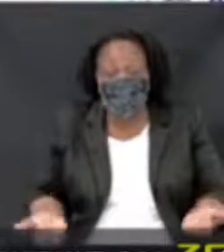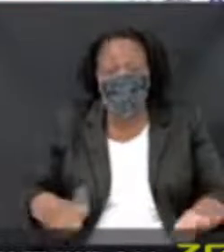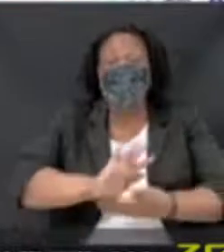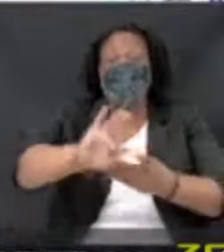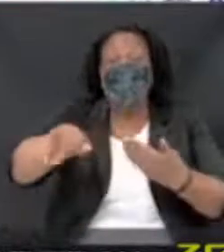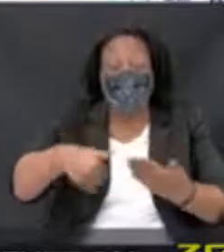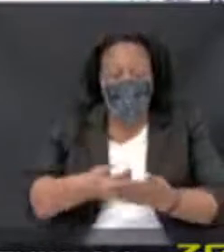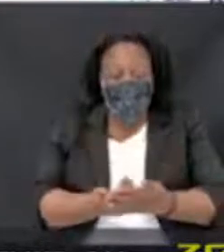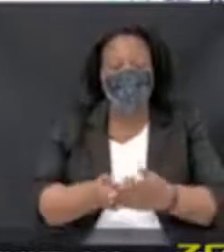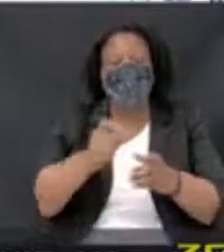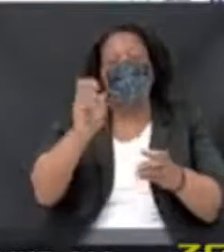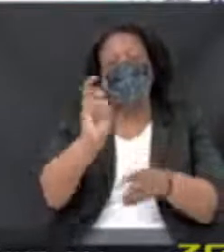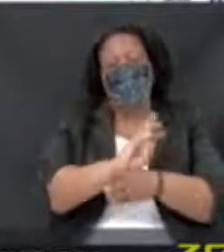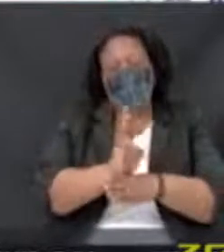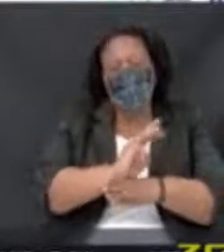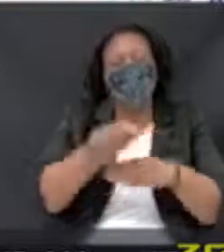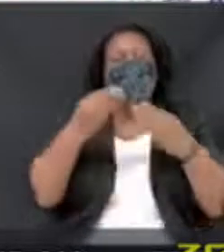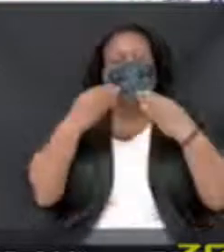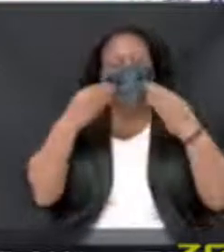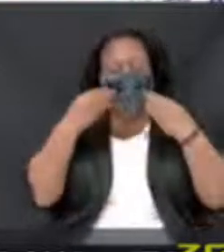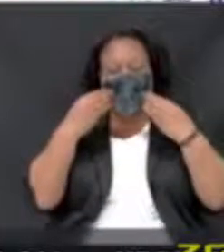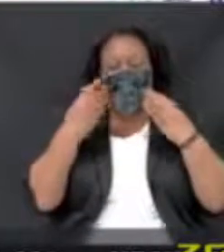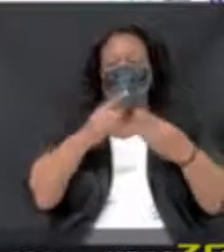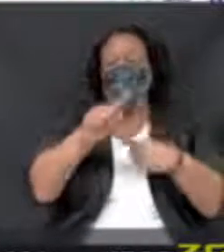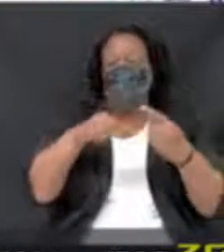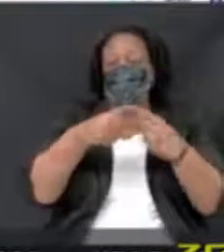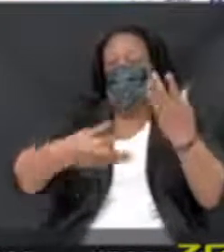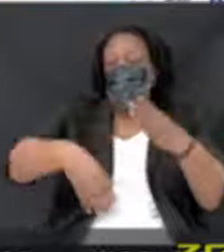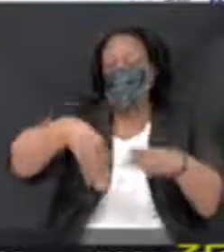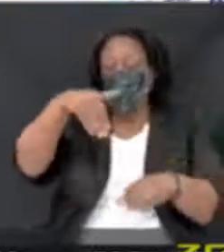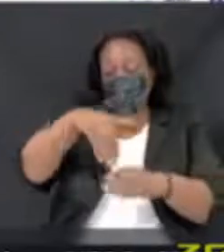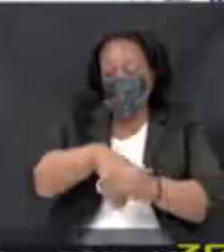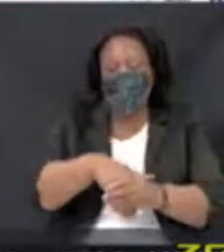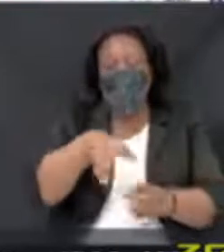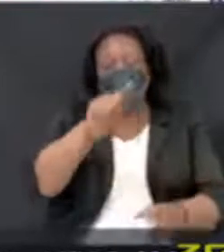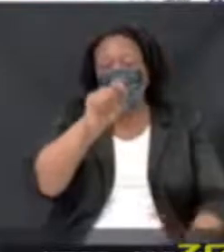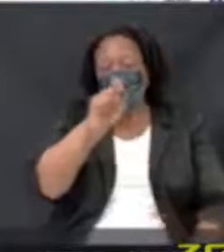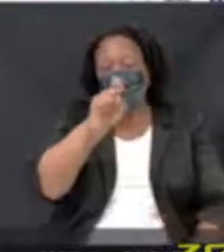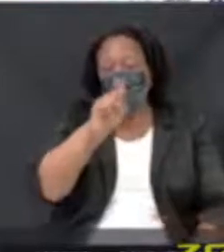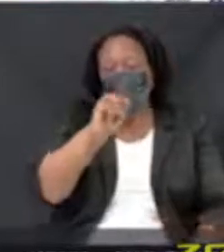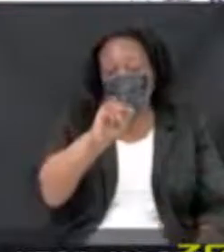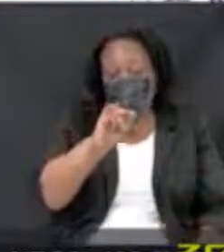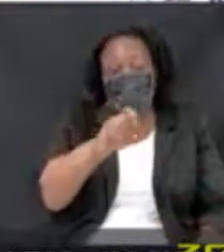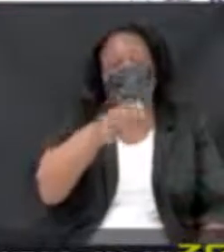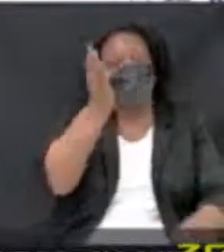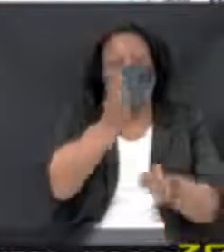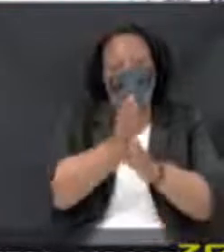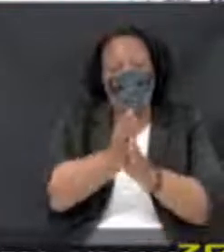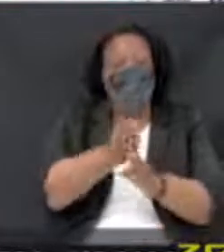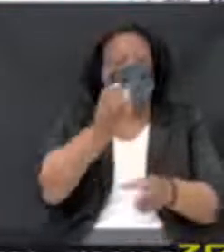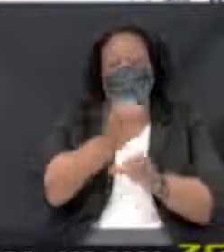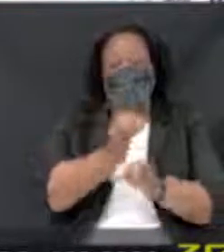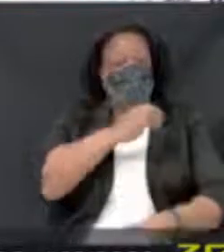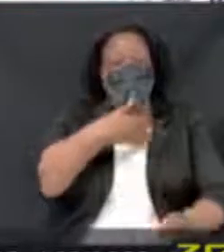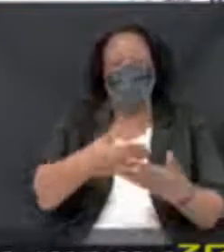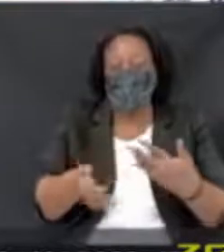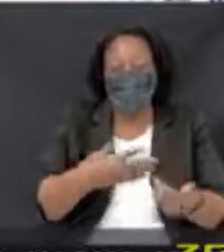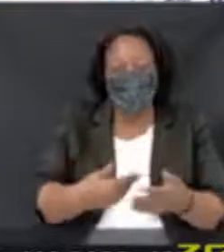We entrusted that responsibility on them to help with the enforcement of these protocols. We had meetings